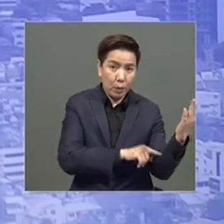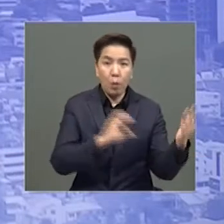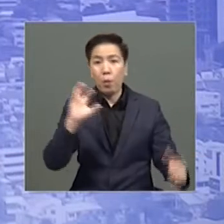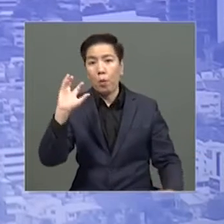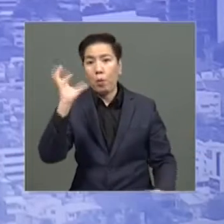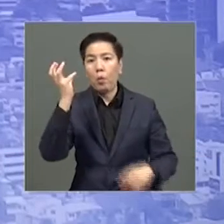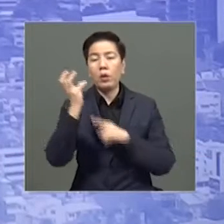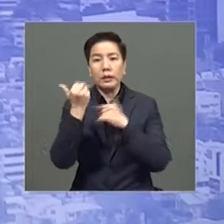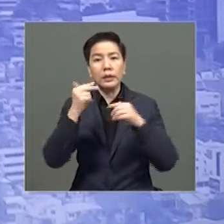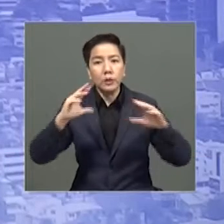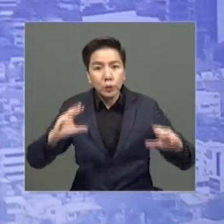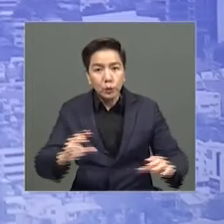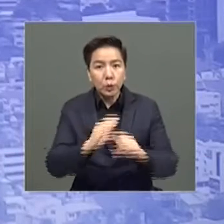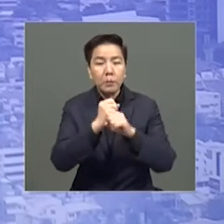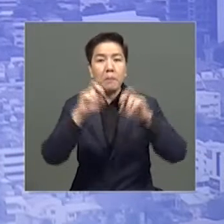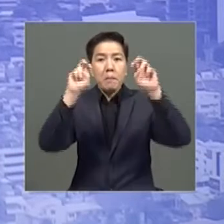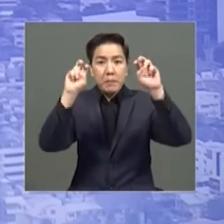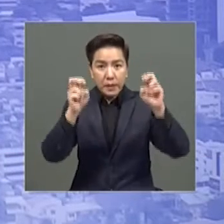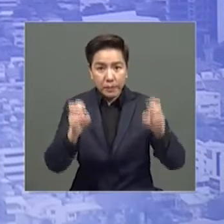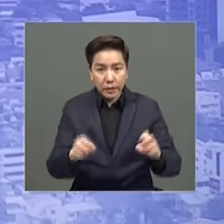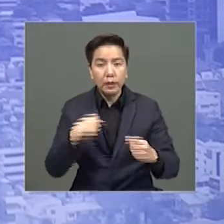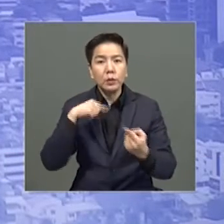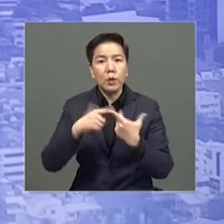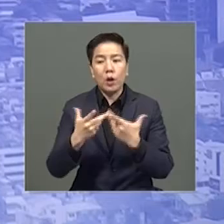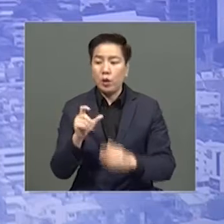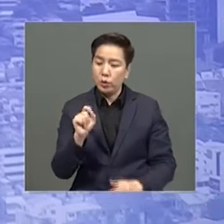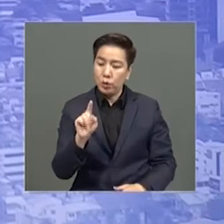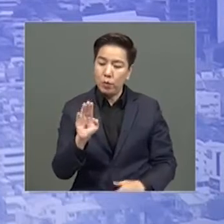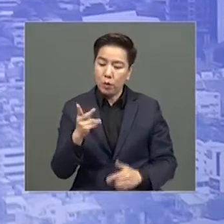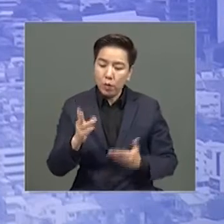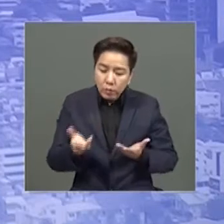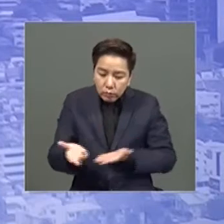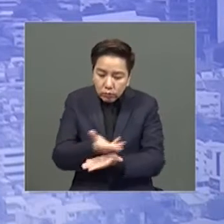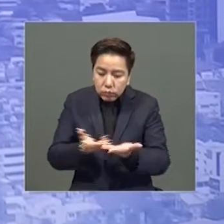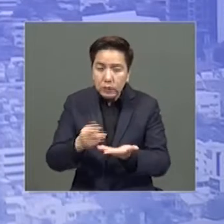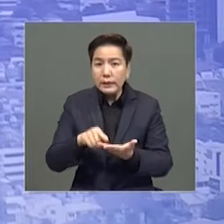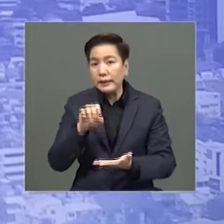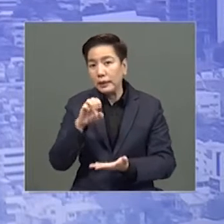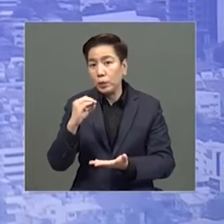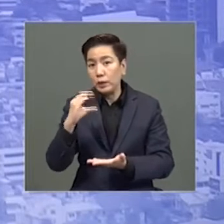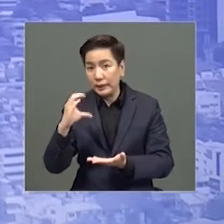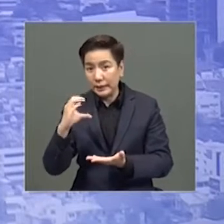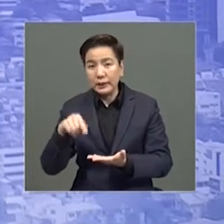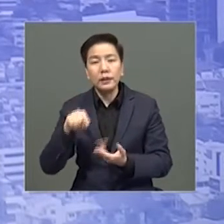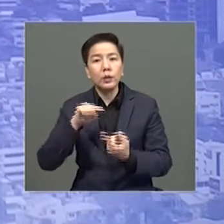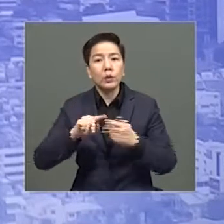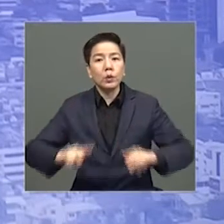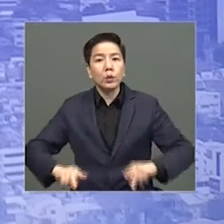the fatalities had underlying health conditions such as diabetes hypertension or heart